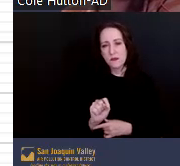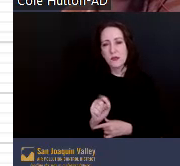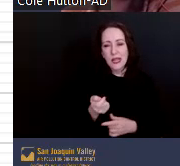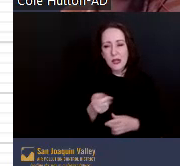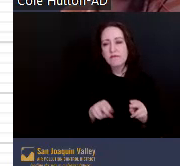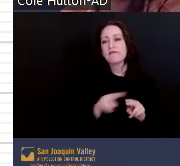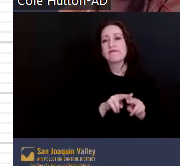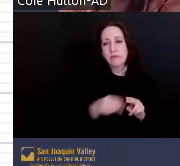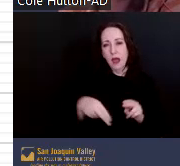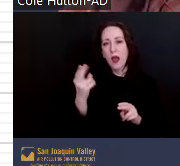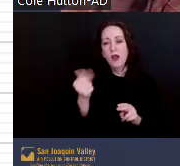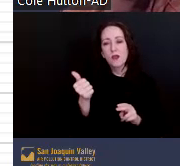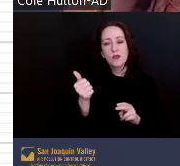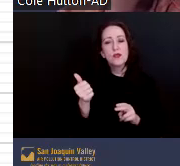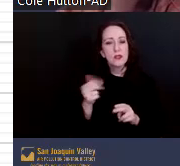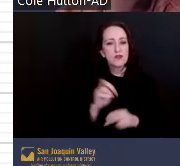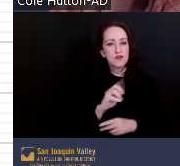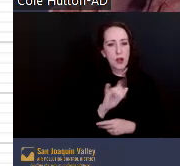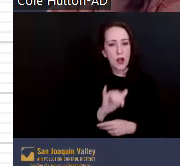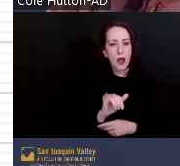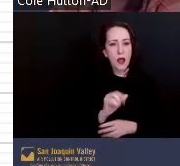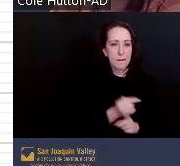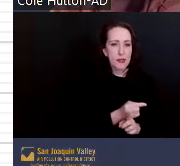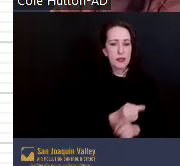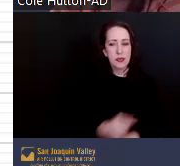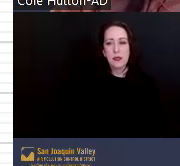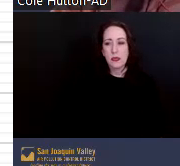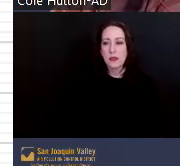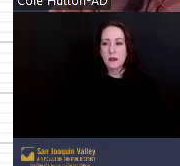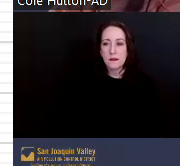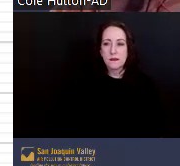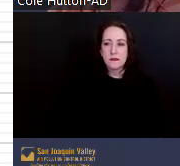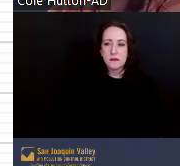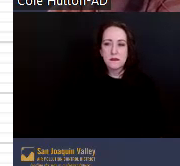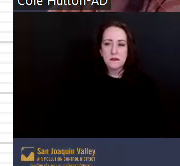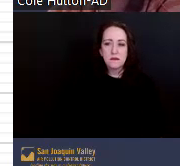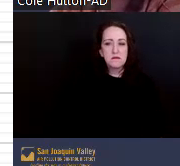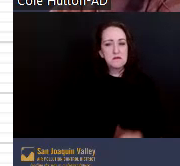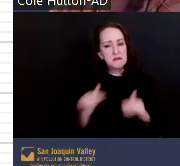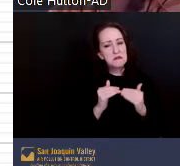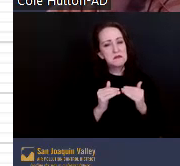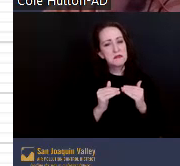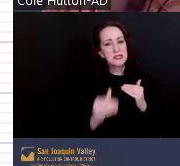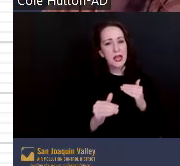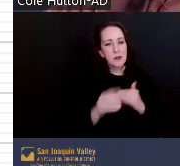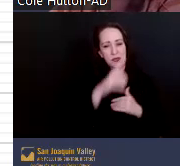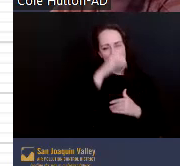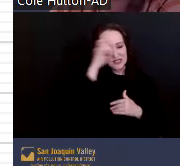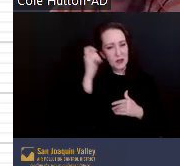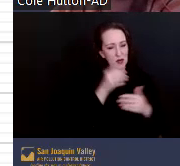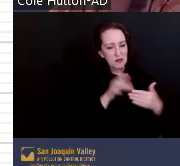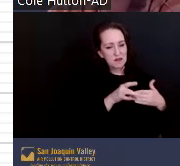than the July month, but still some stable conditions in the summer months led